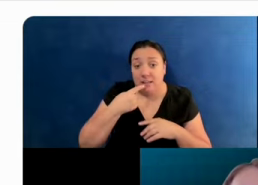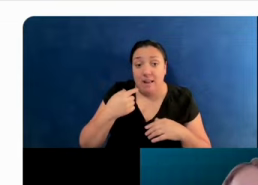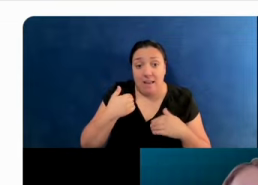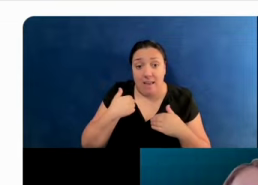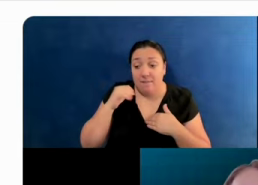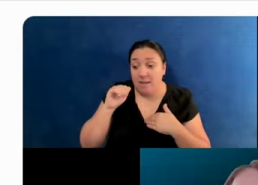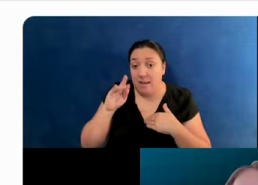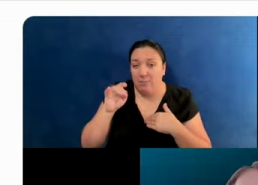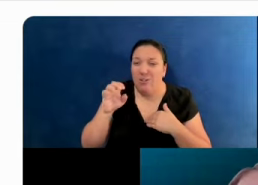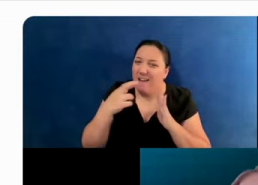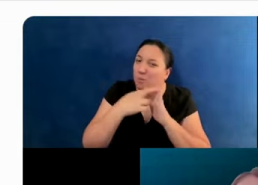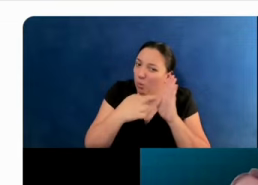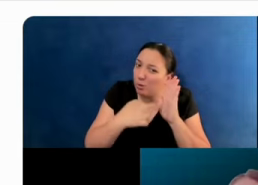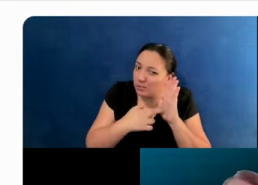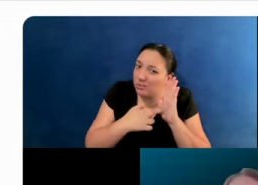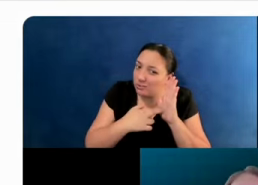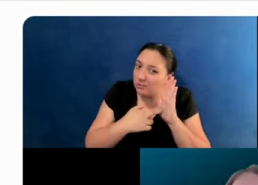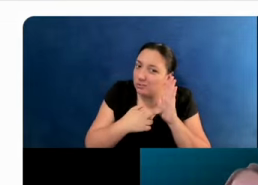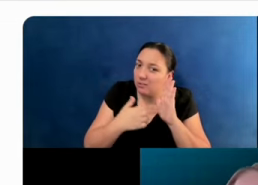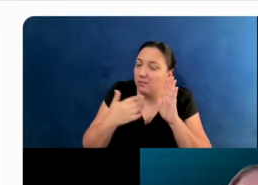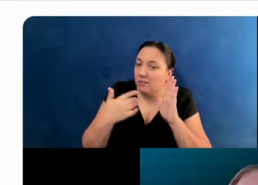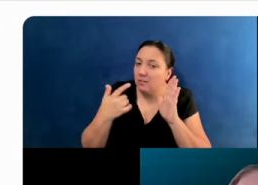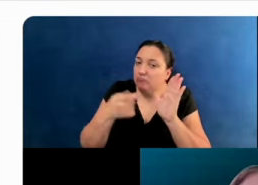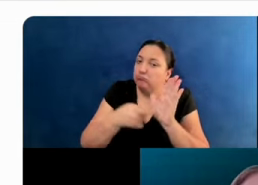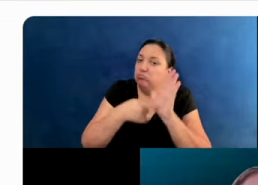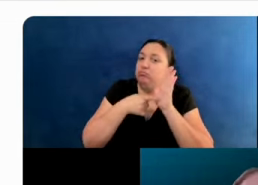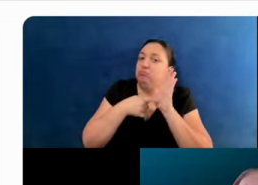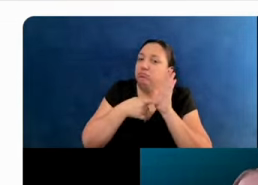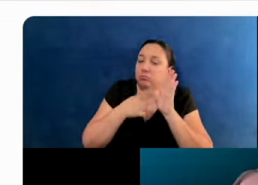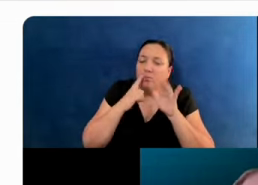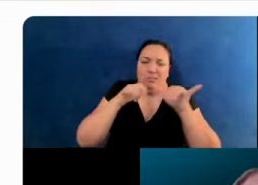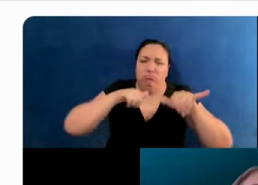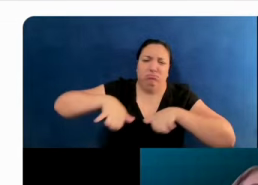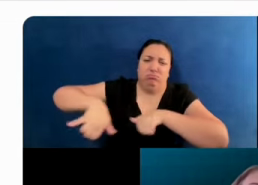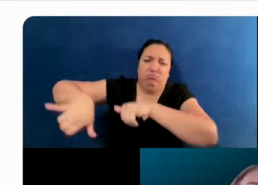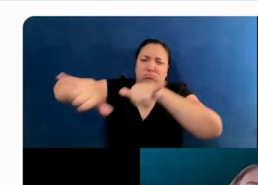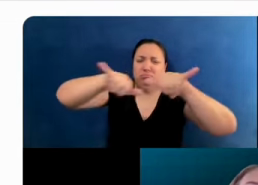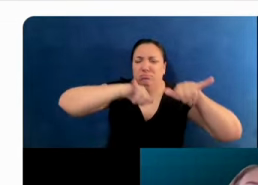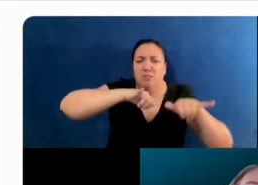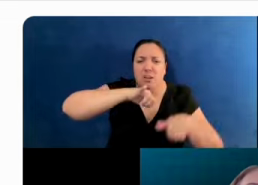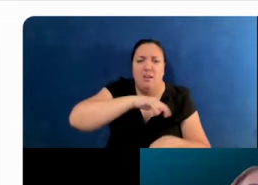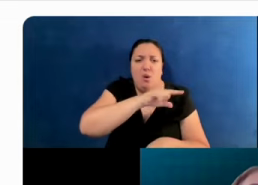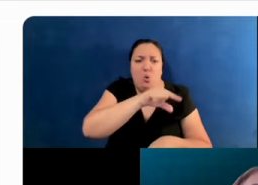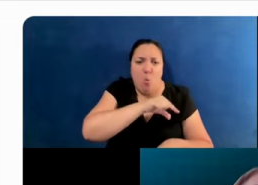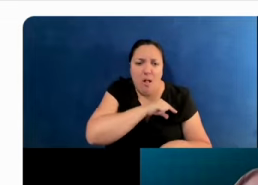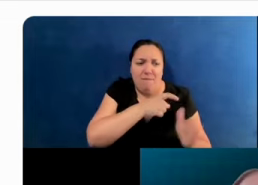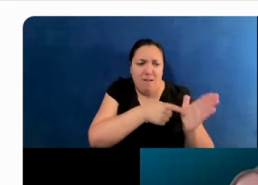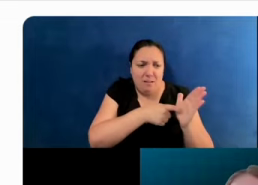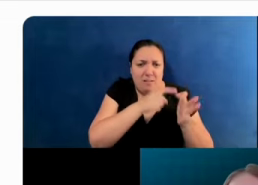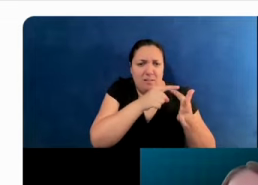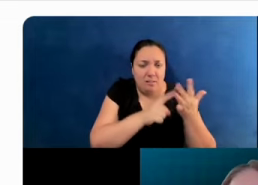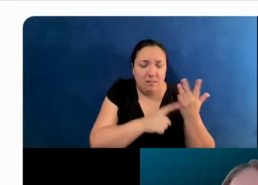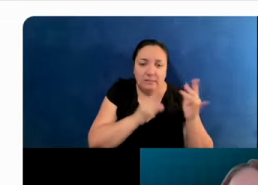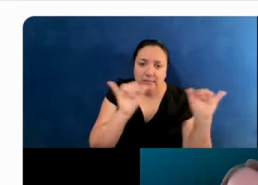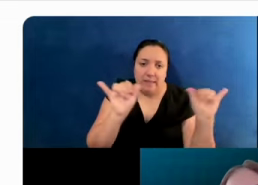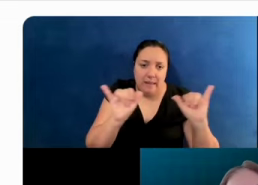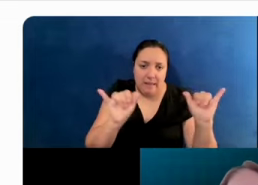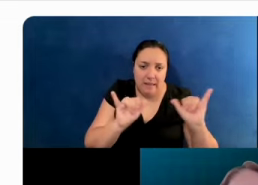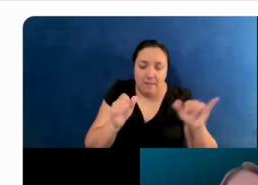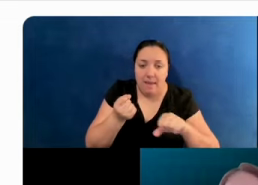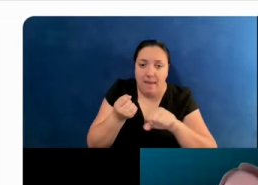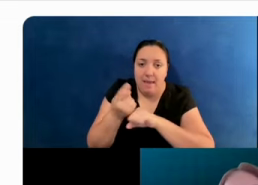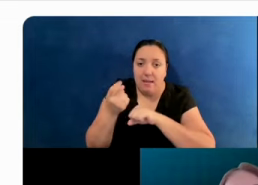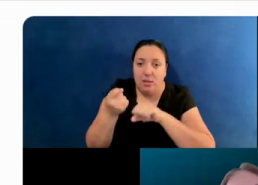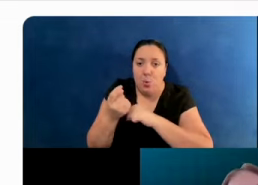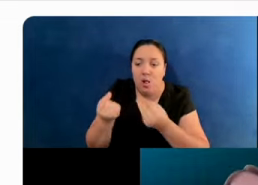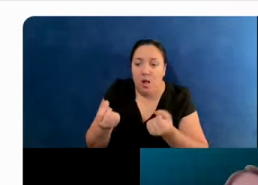Able regulations and guidelines that are same across the plans, right? The eligibility are the same. The annual